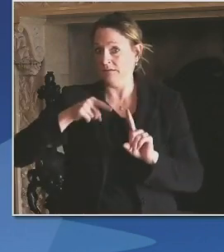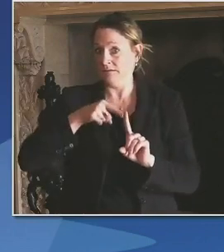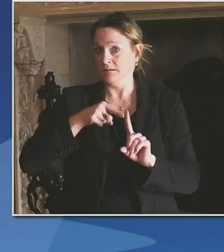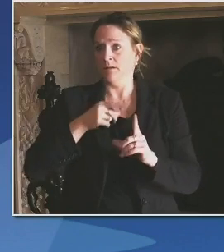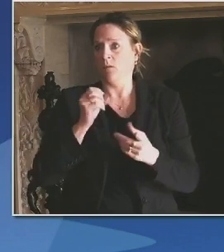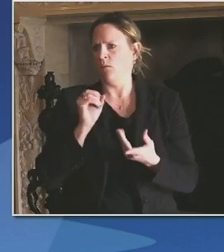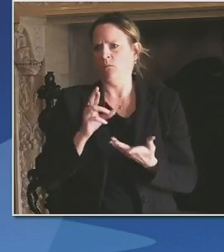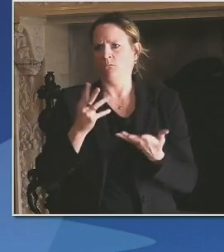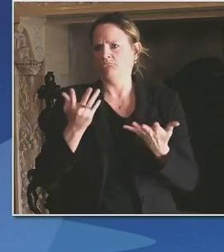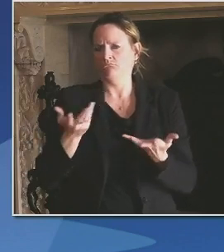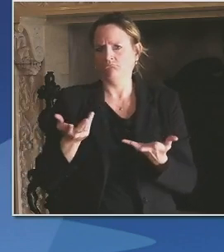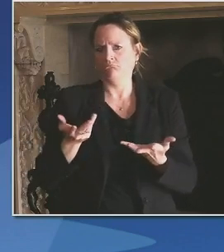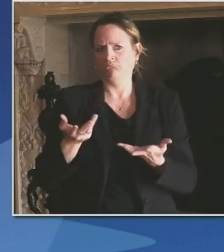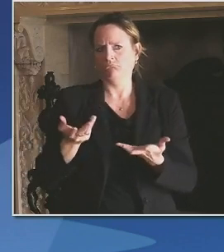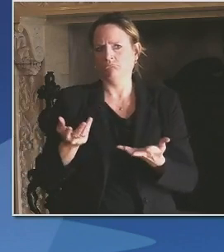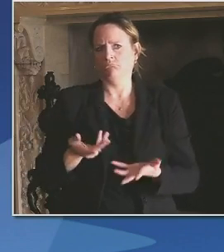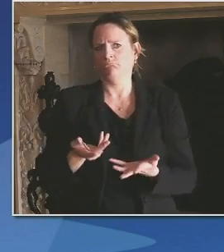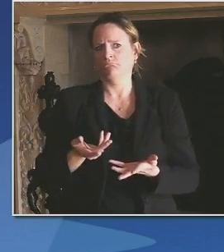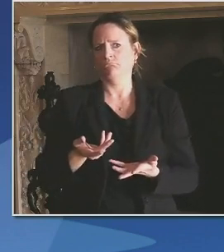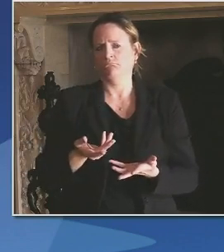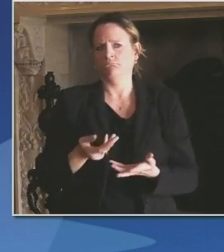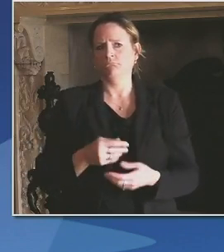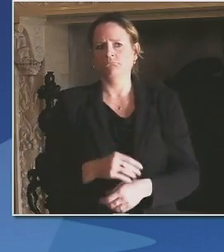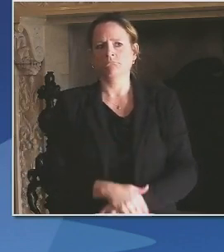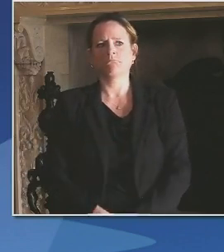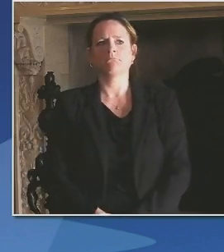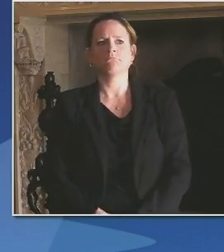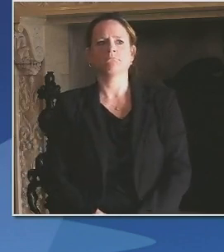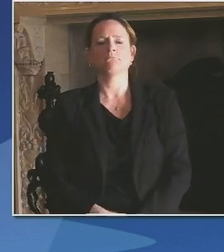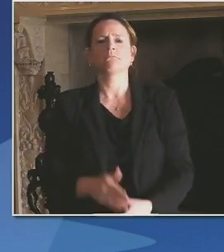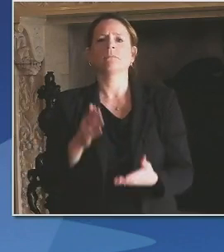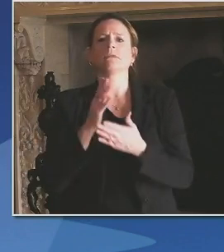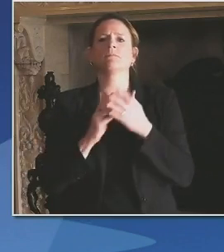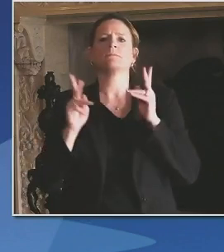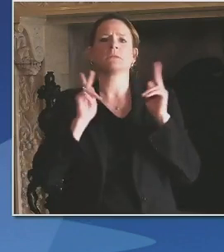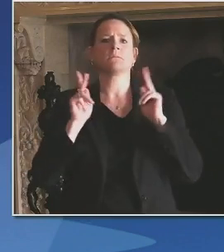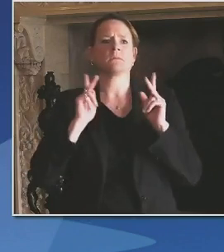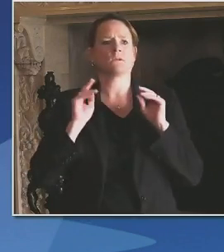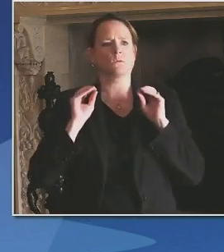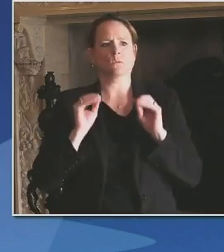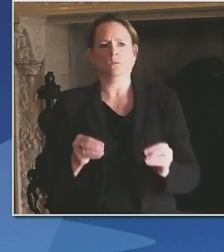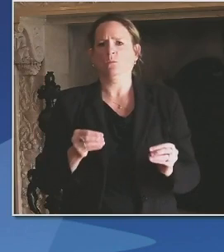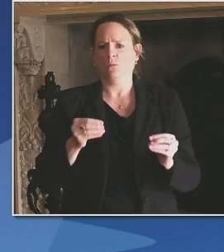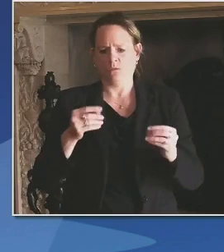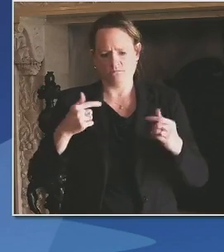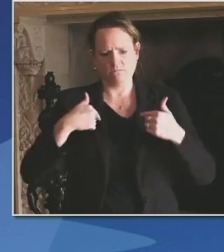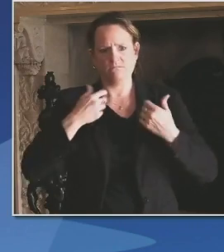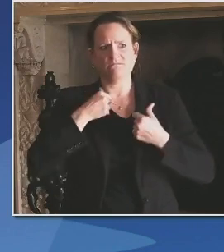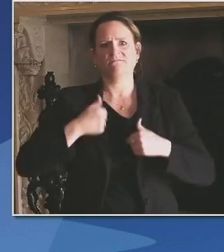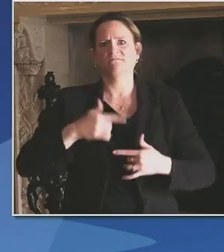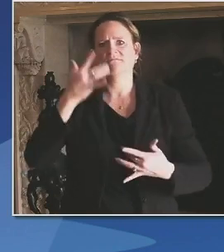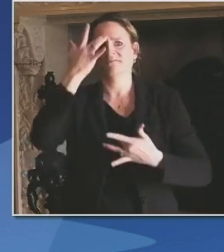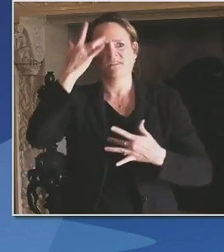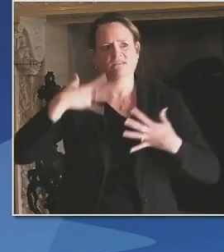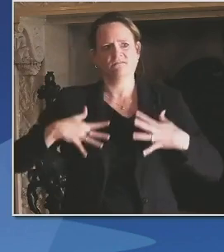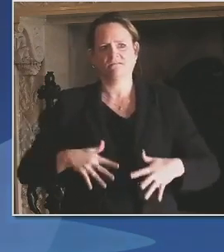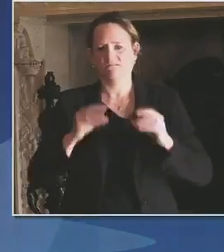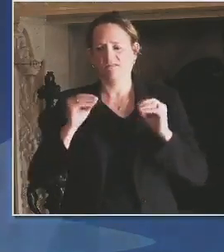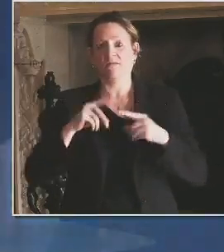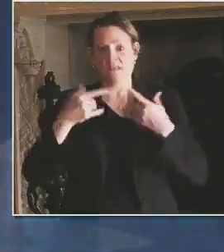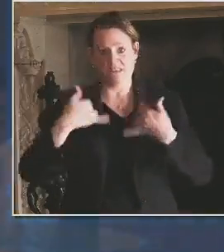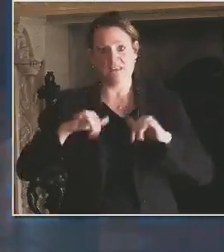you said, those who are asymptomatic are more likely to spread the virus. Yeah, so I'm going to let Dr. Westergaard dig into the